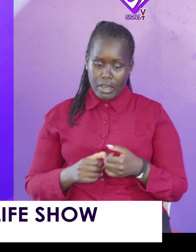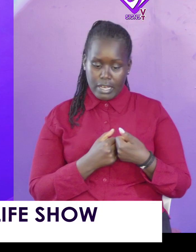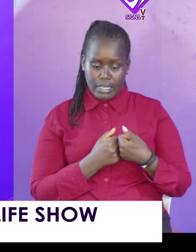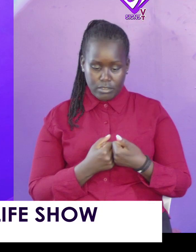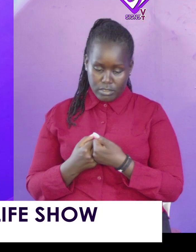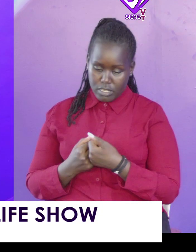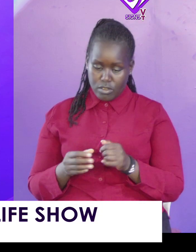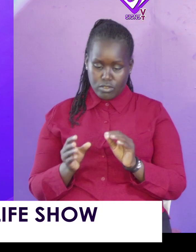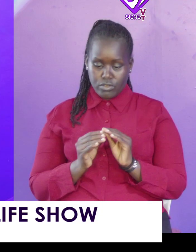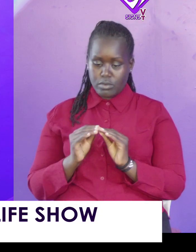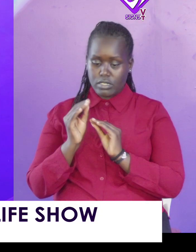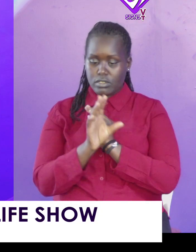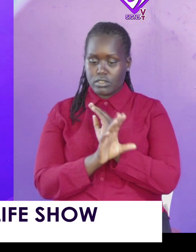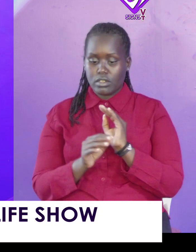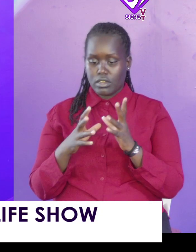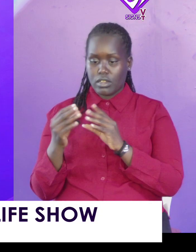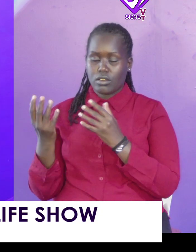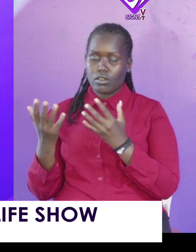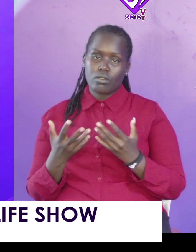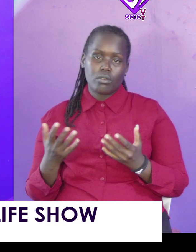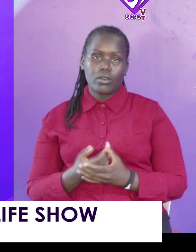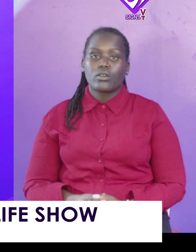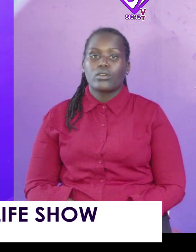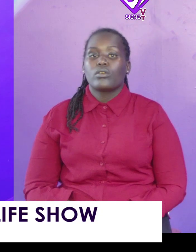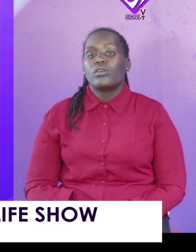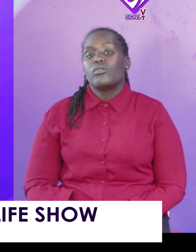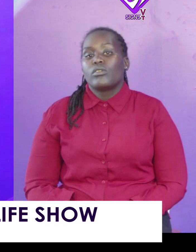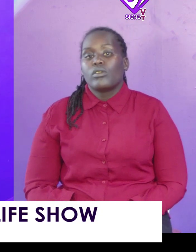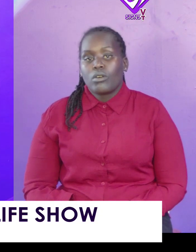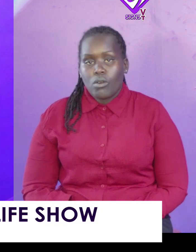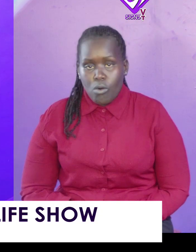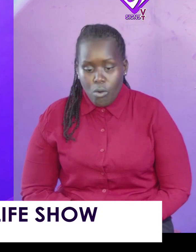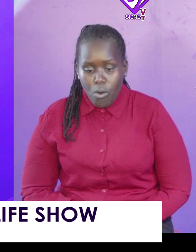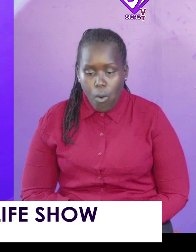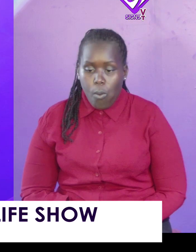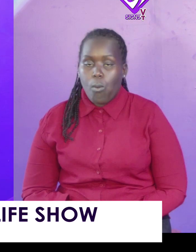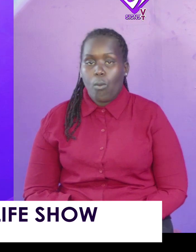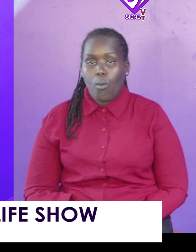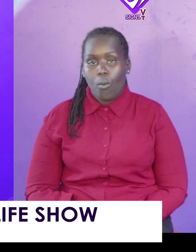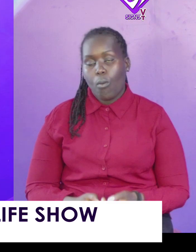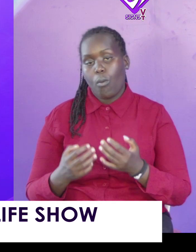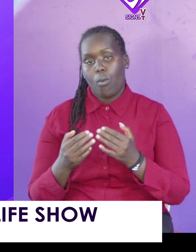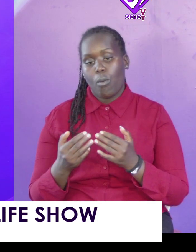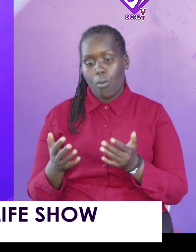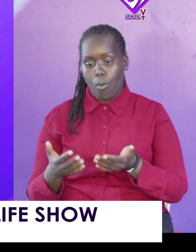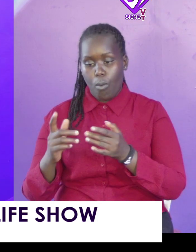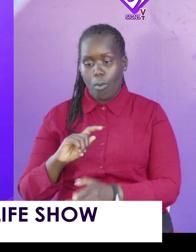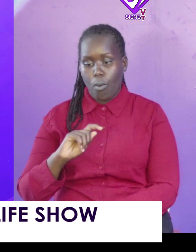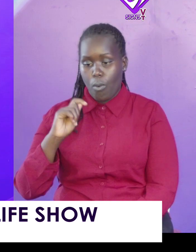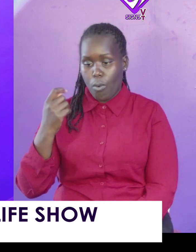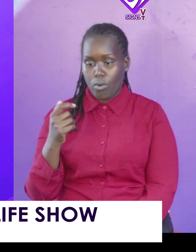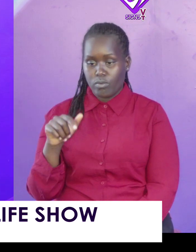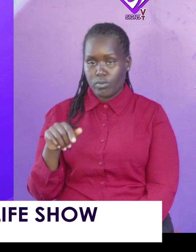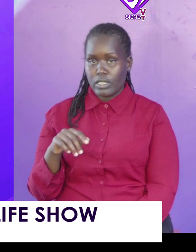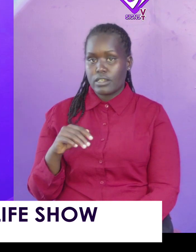country and go where? You are fighting hard to leave Kenya, this wonderful